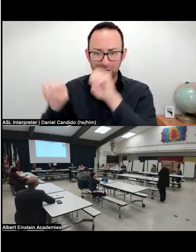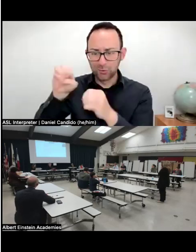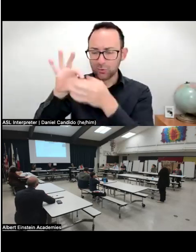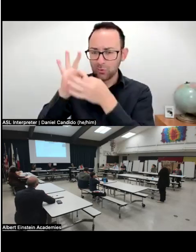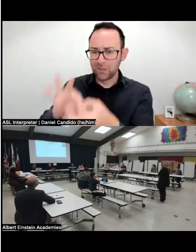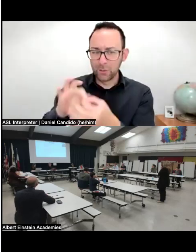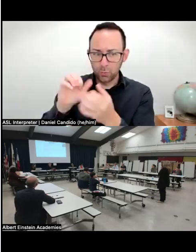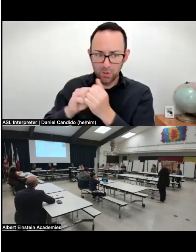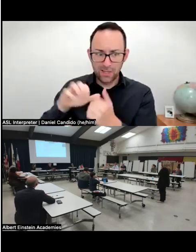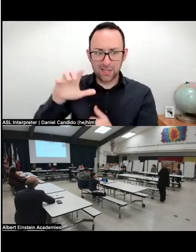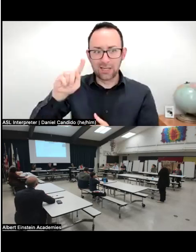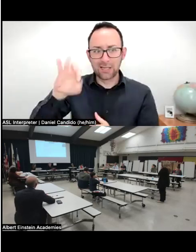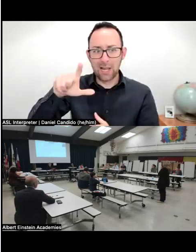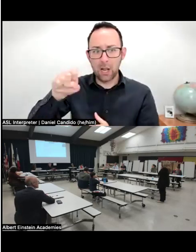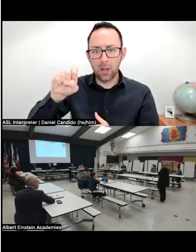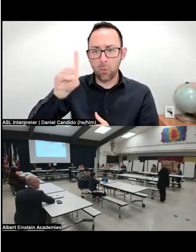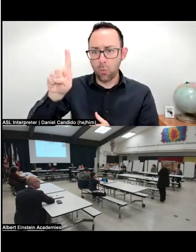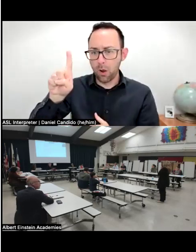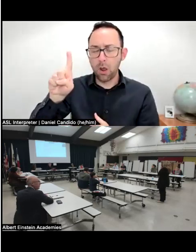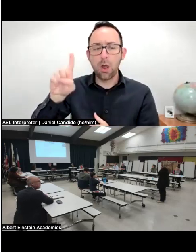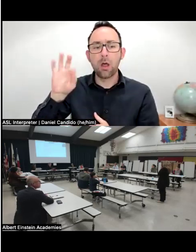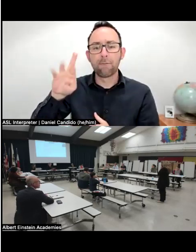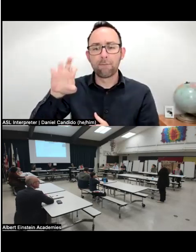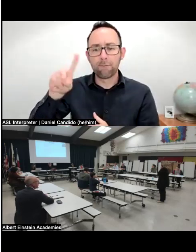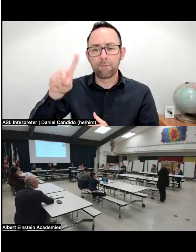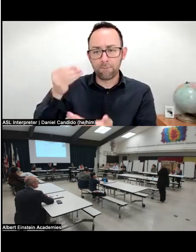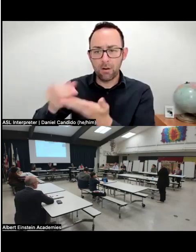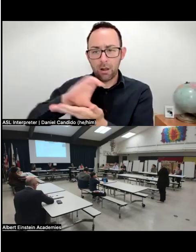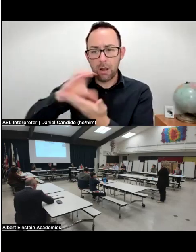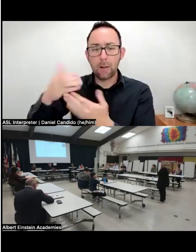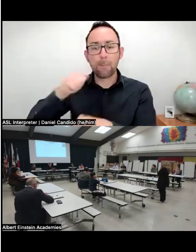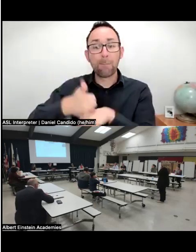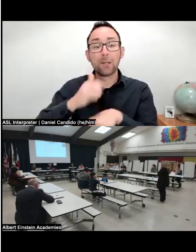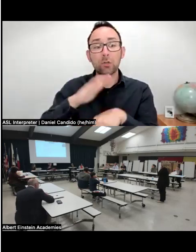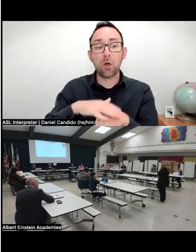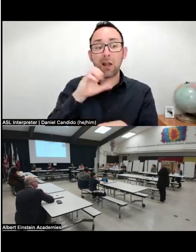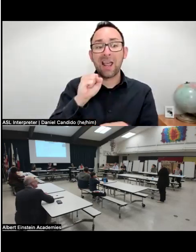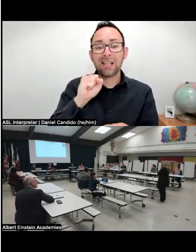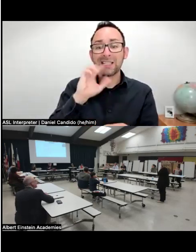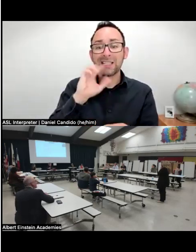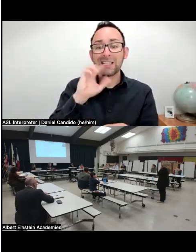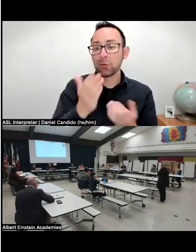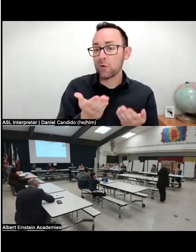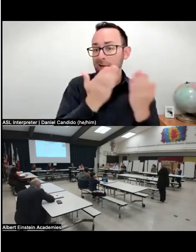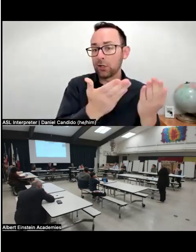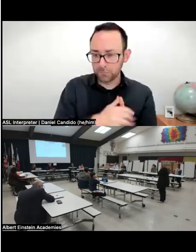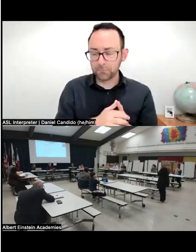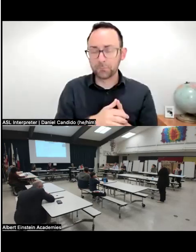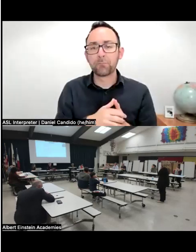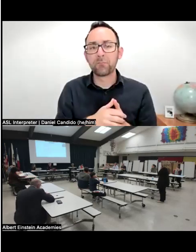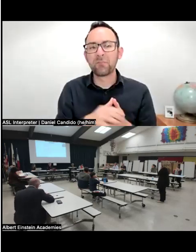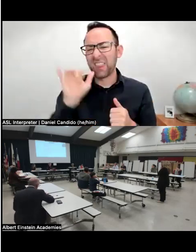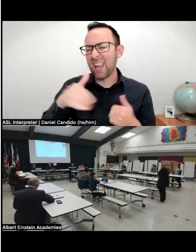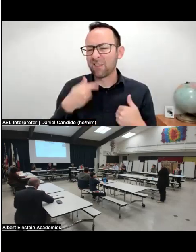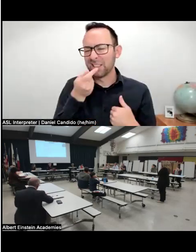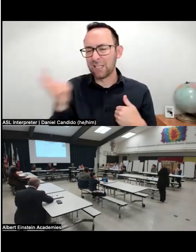Title I funds based on an SSC recommendation. So it's kind of several components to this. So